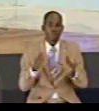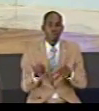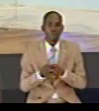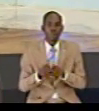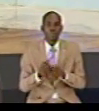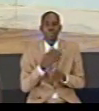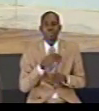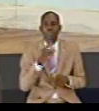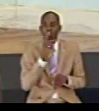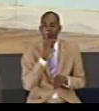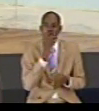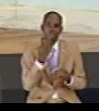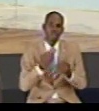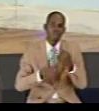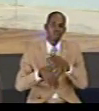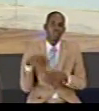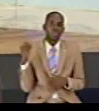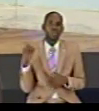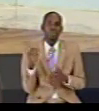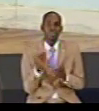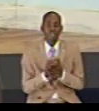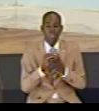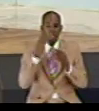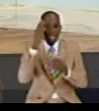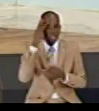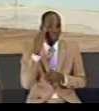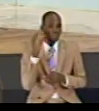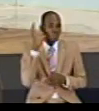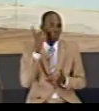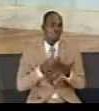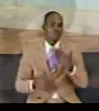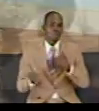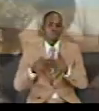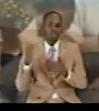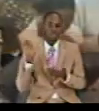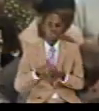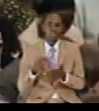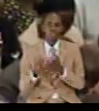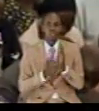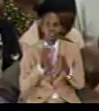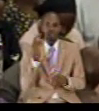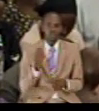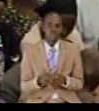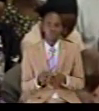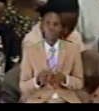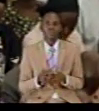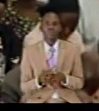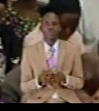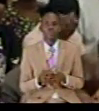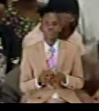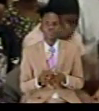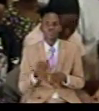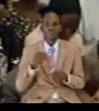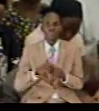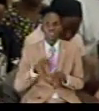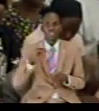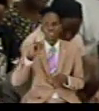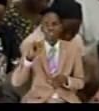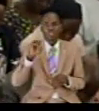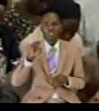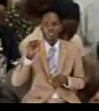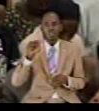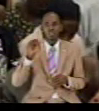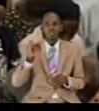gushed out. That experience will come back again. It's in Isaiah chapter